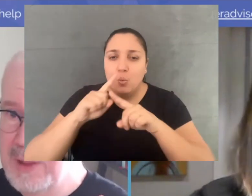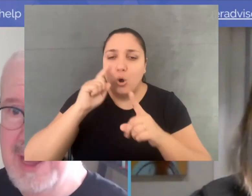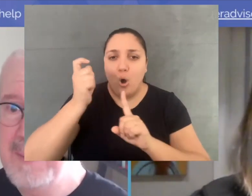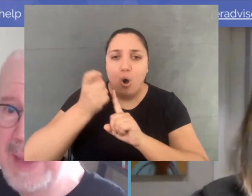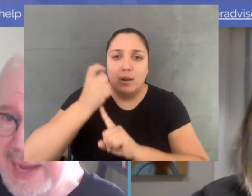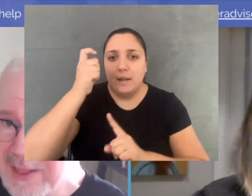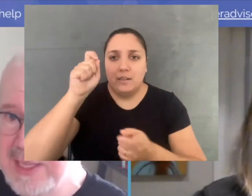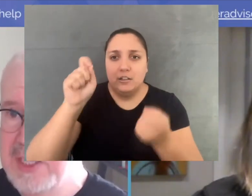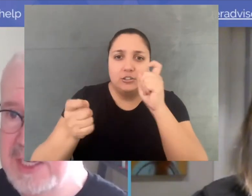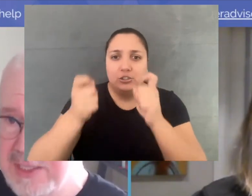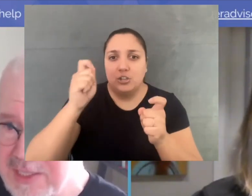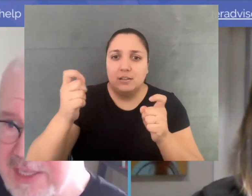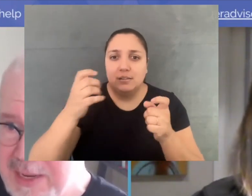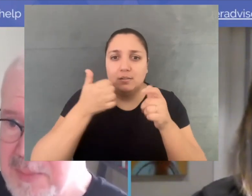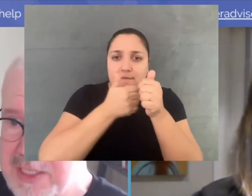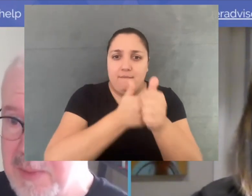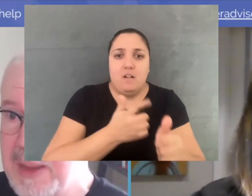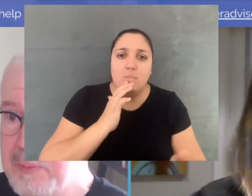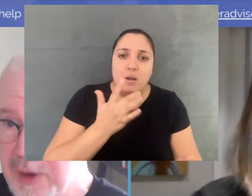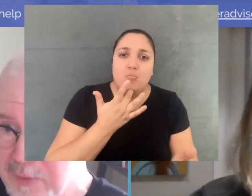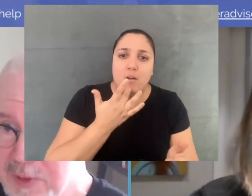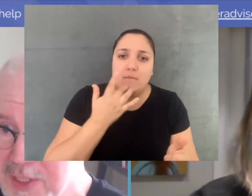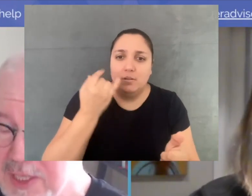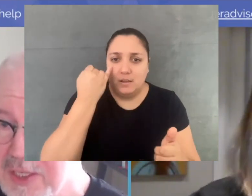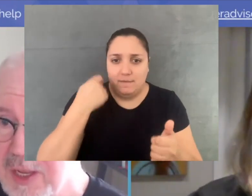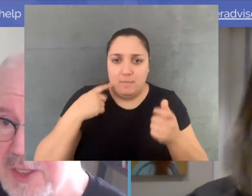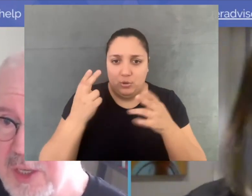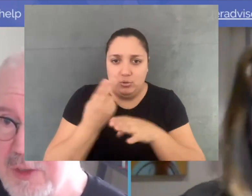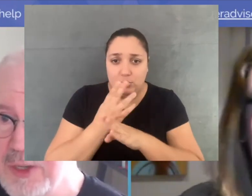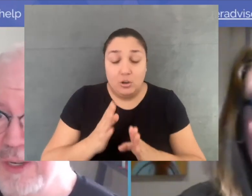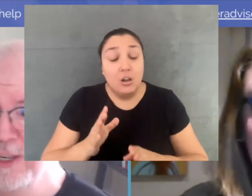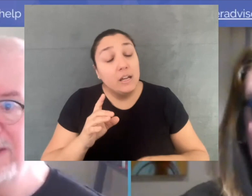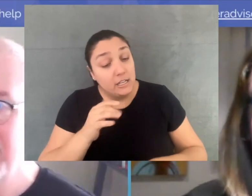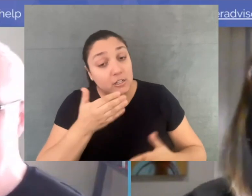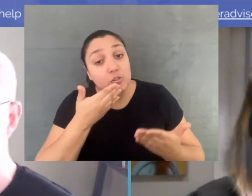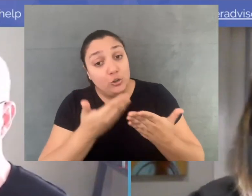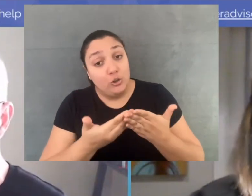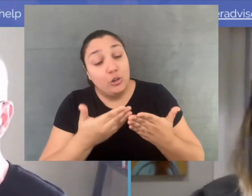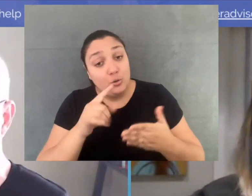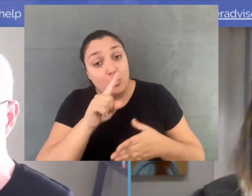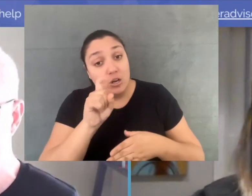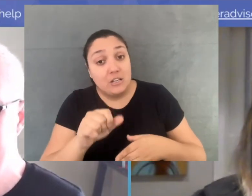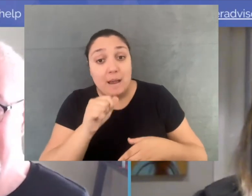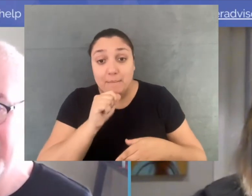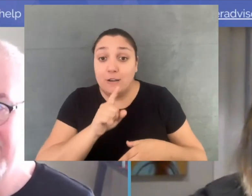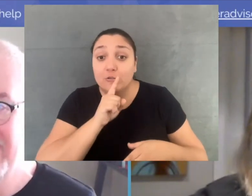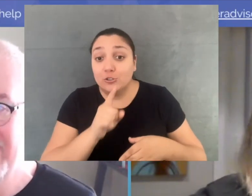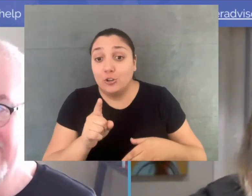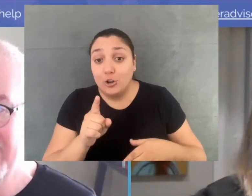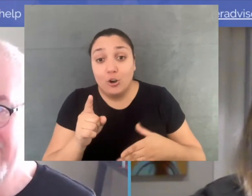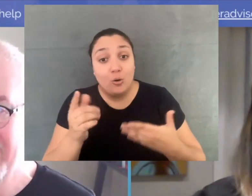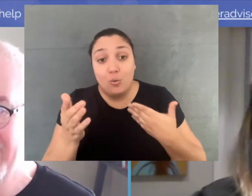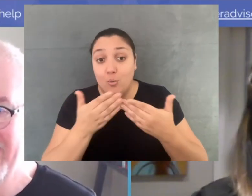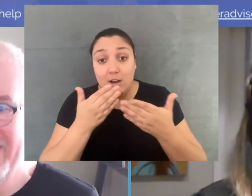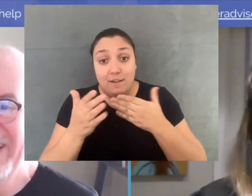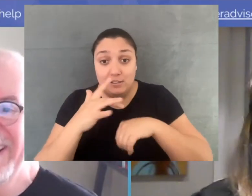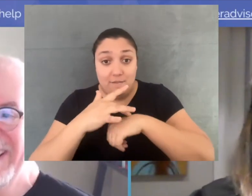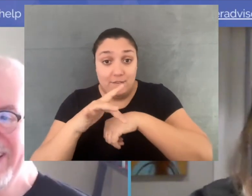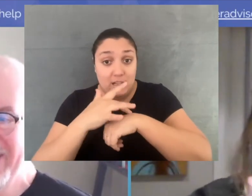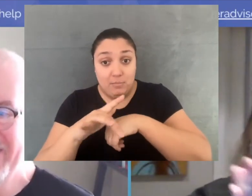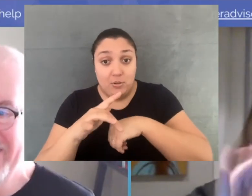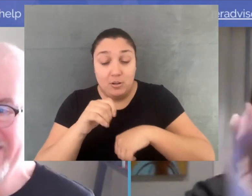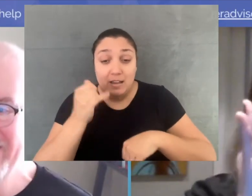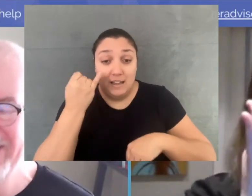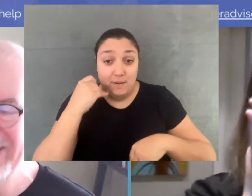will automatically adjust the site based on my preferences as a user? It's a great question, and I'm not entirely sure what